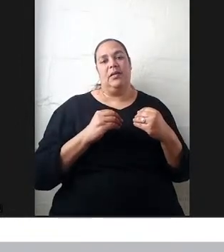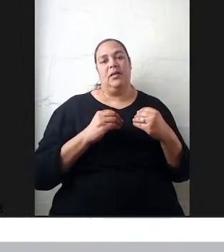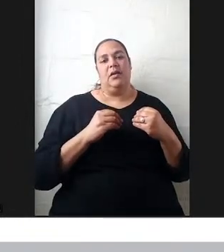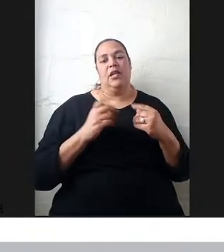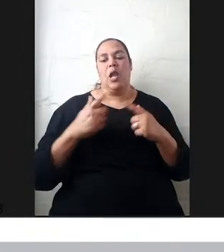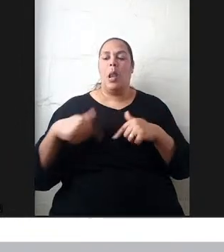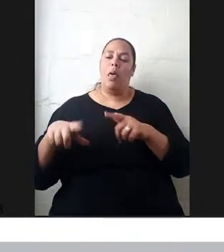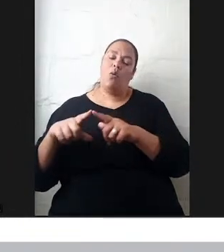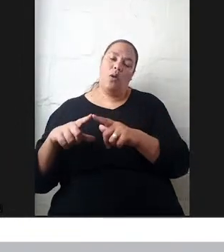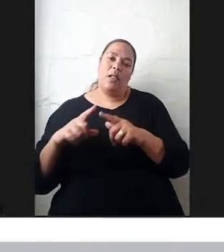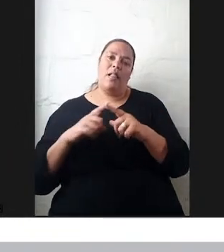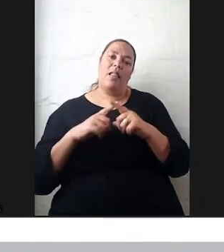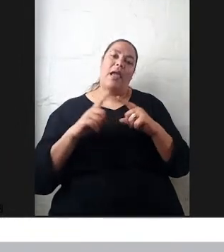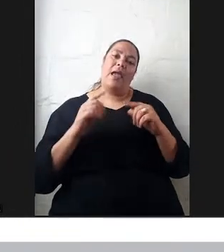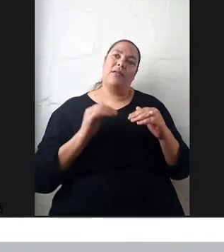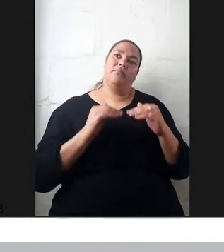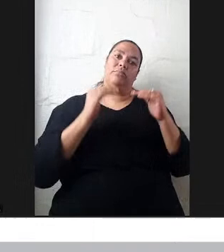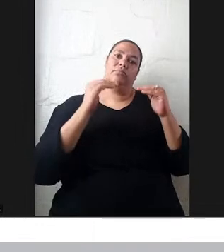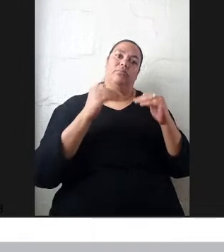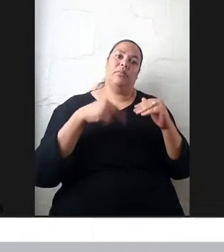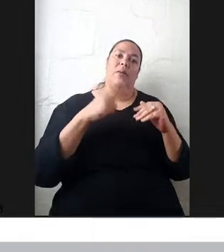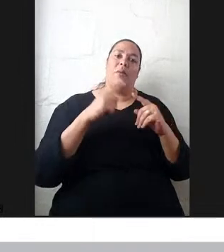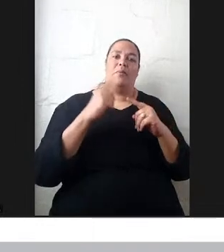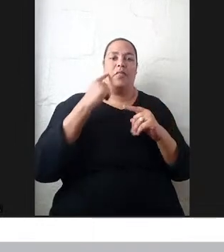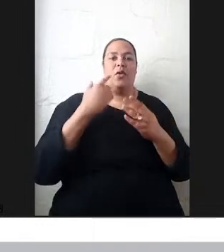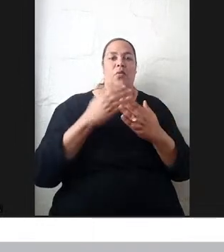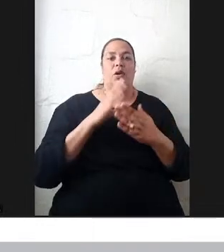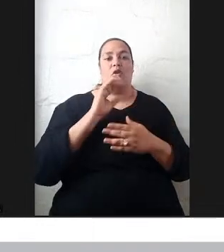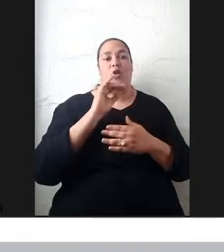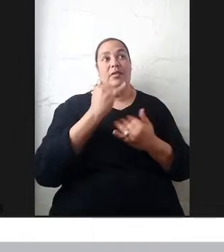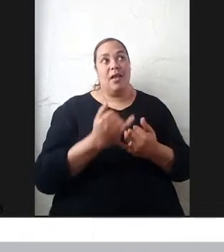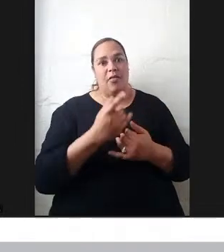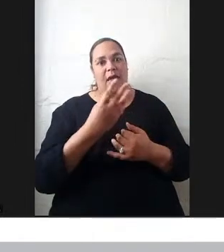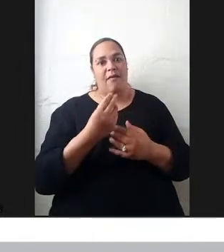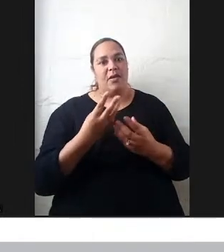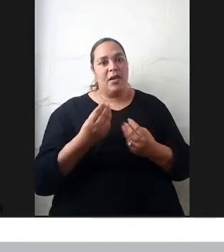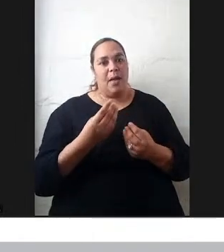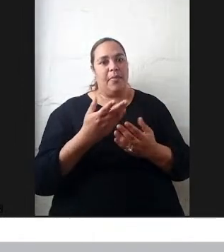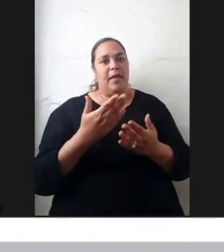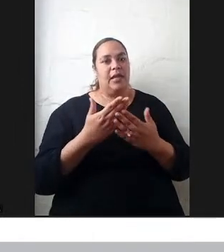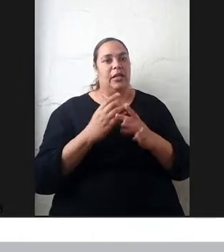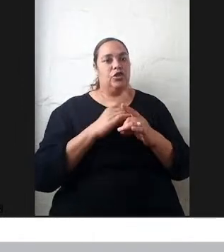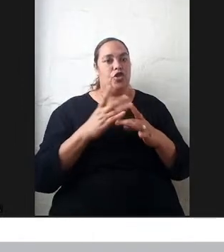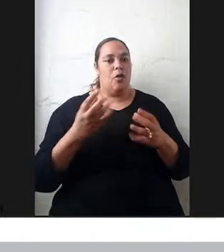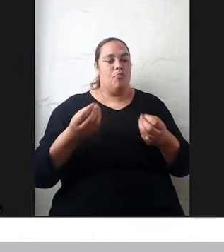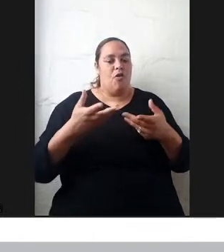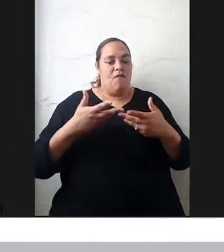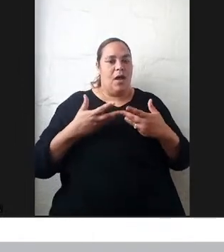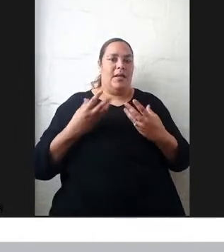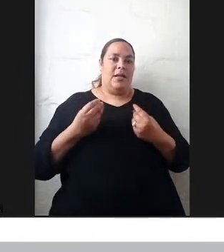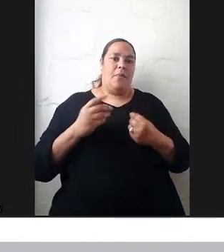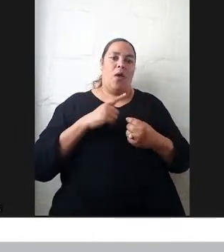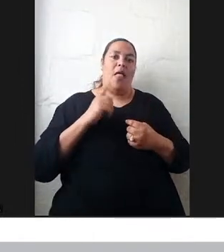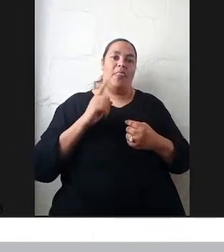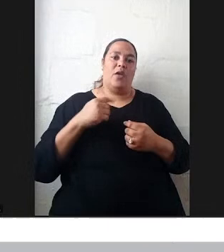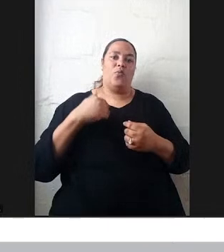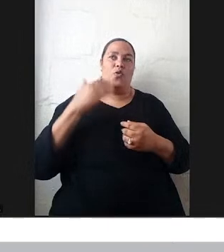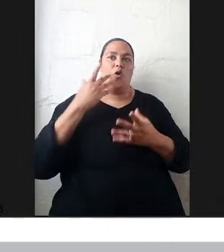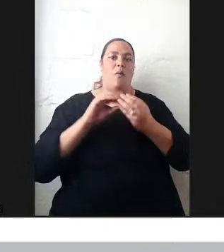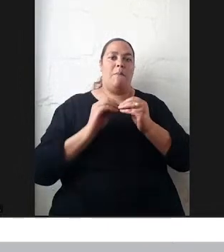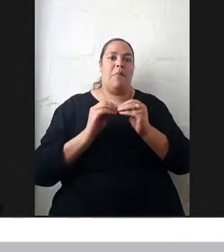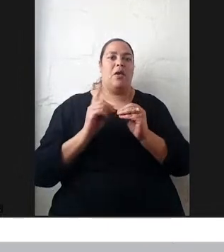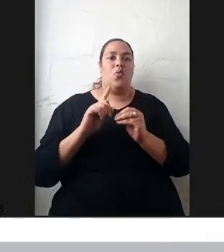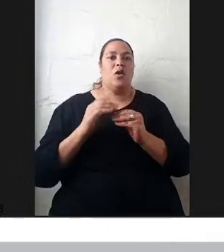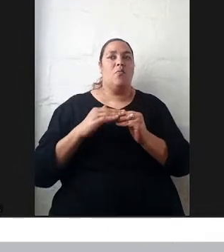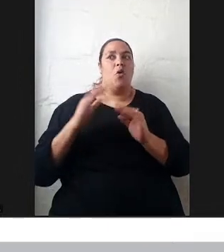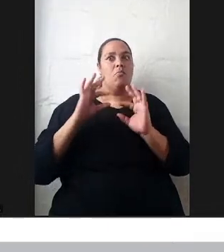And I wonder if we can even ask them now if they have those numbers or if they can start providing those numbers, because then it at least creates a bit of momentum so that the